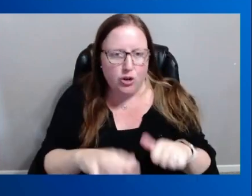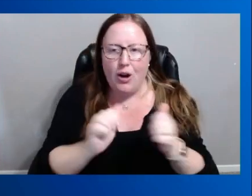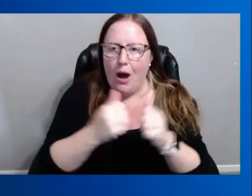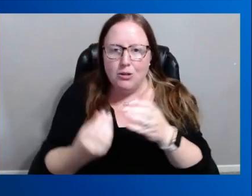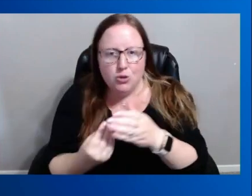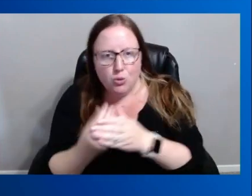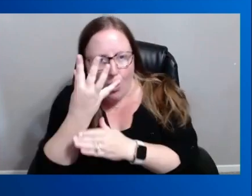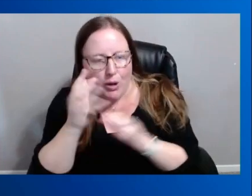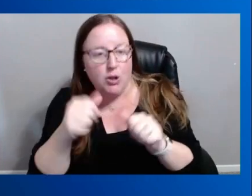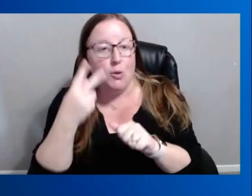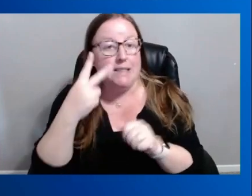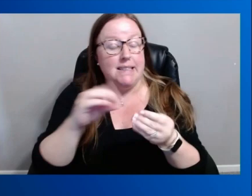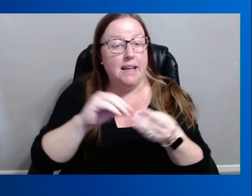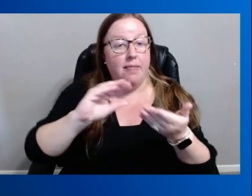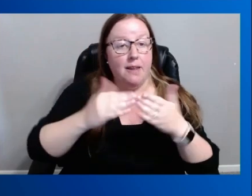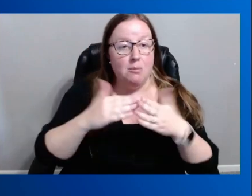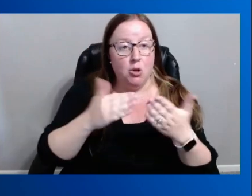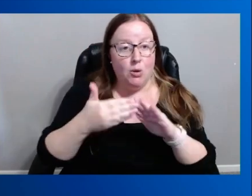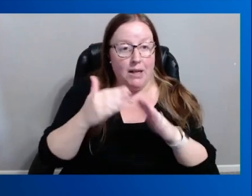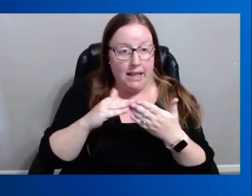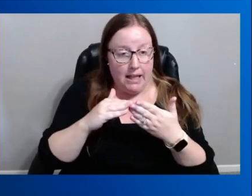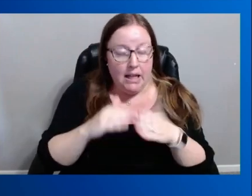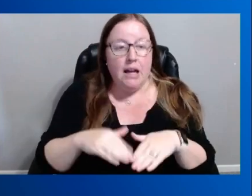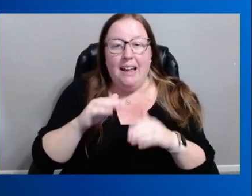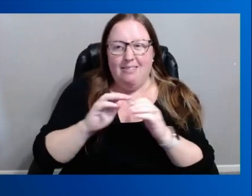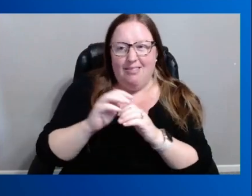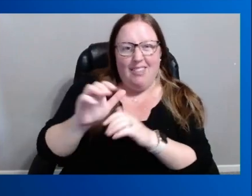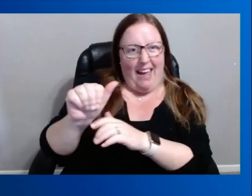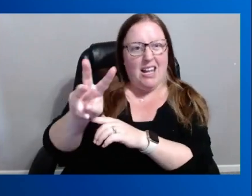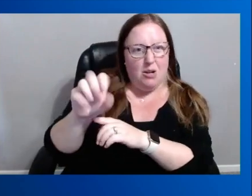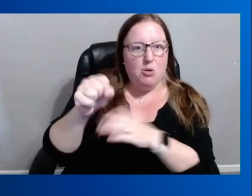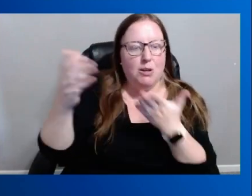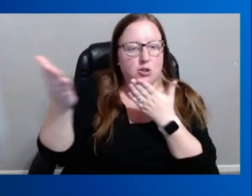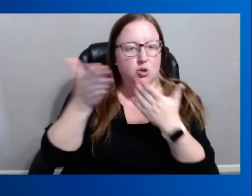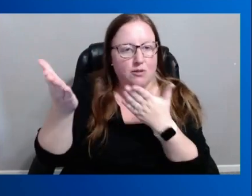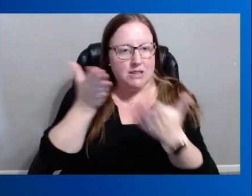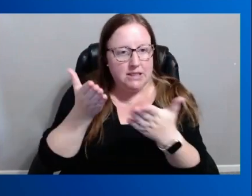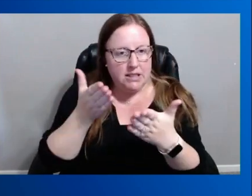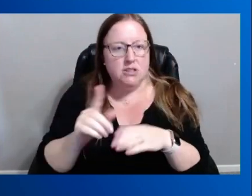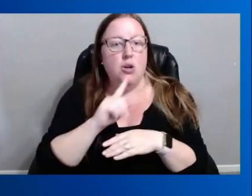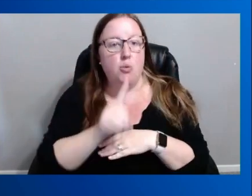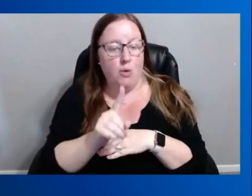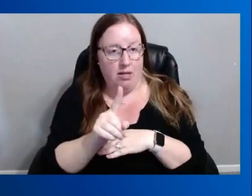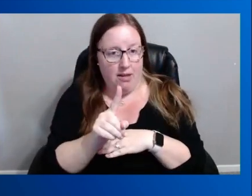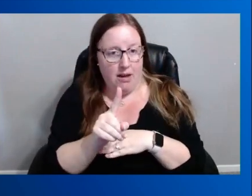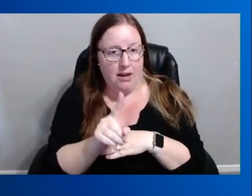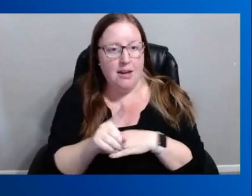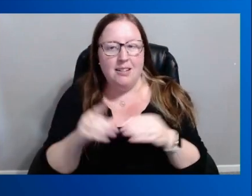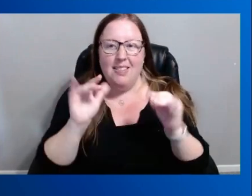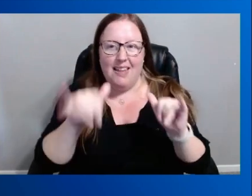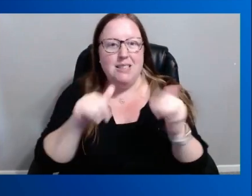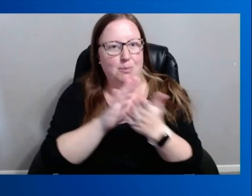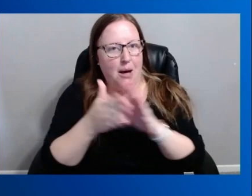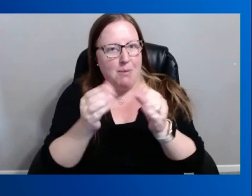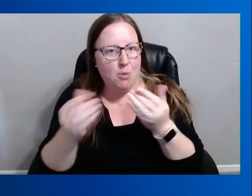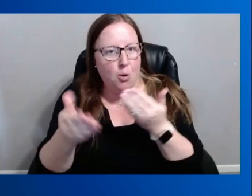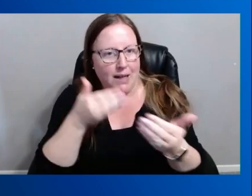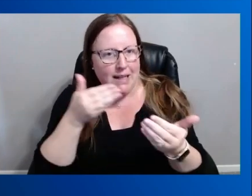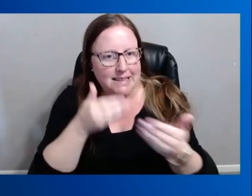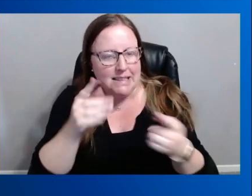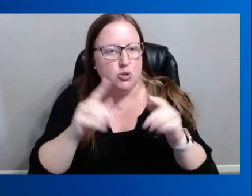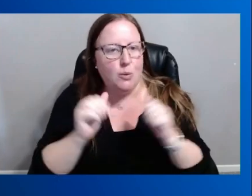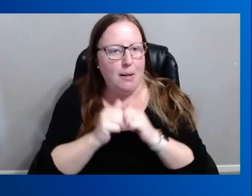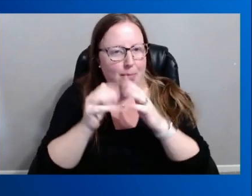this in the community, and how AWS services are making this a lot easier for us to implement.